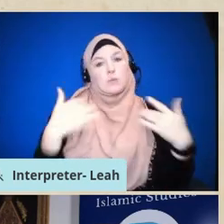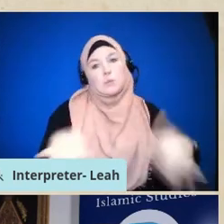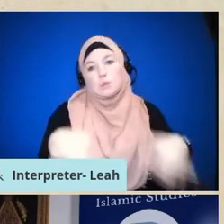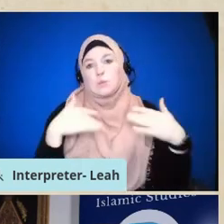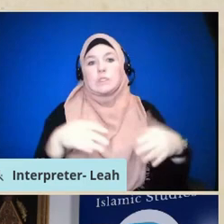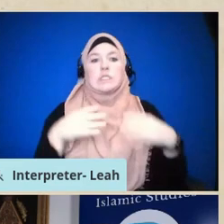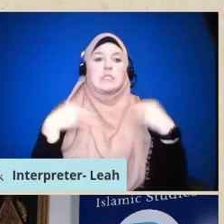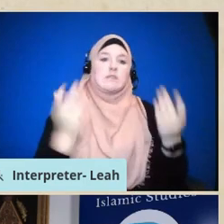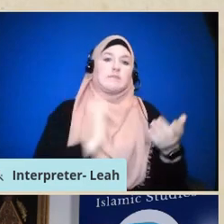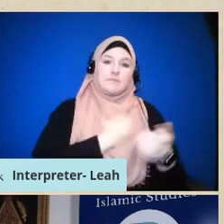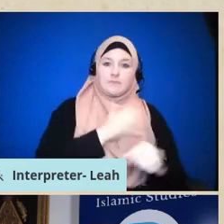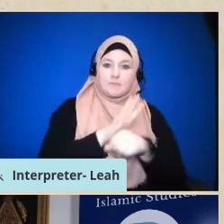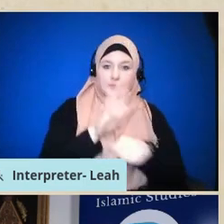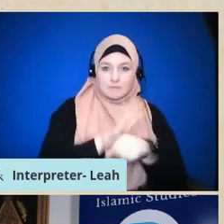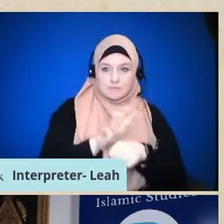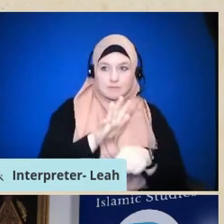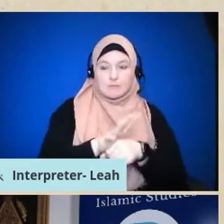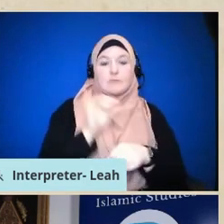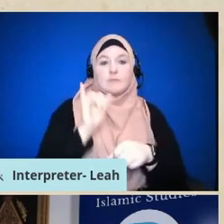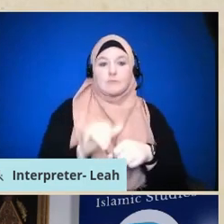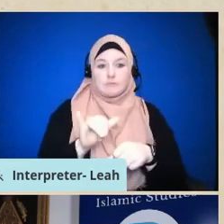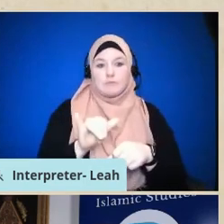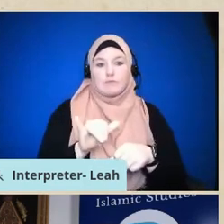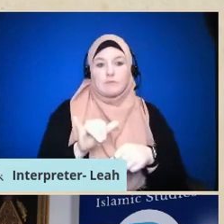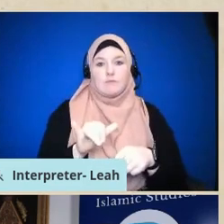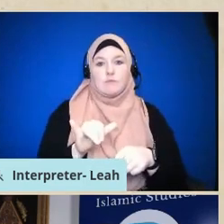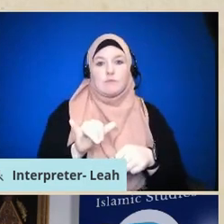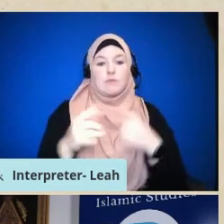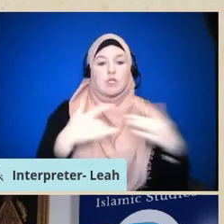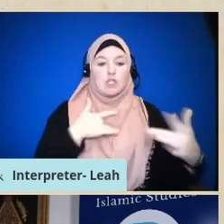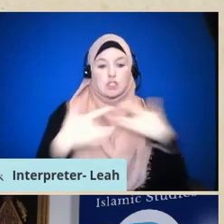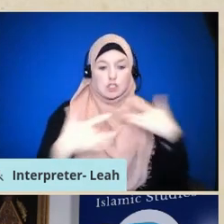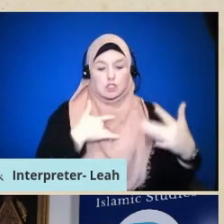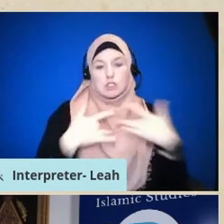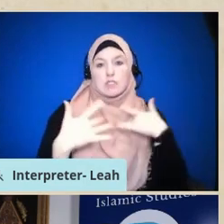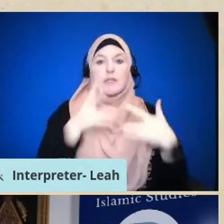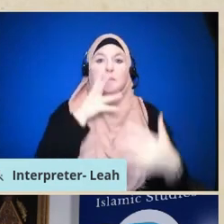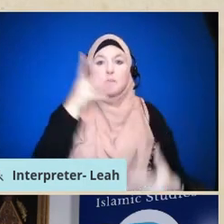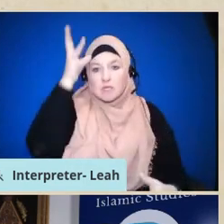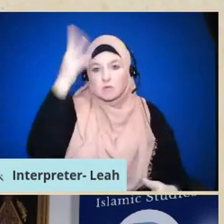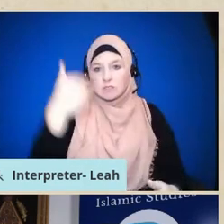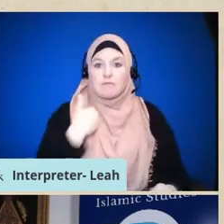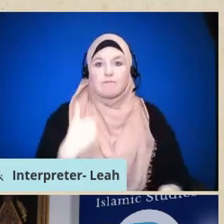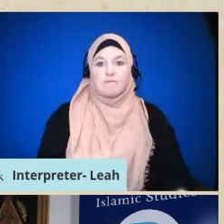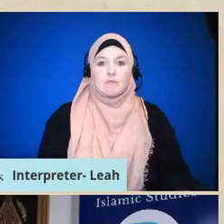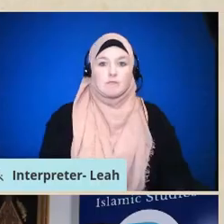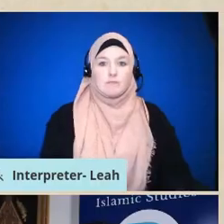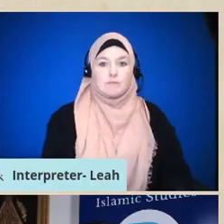enough to reflect on the concerns that we parents have.